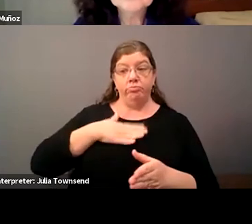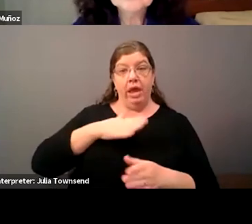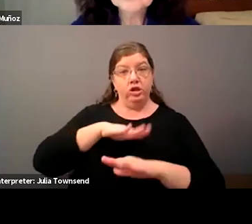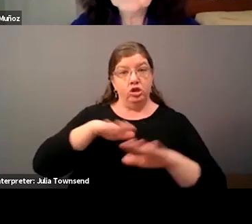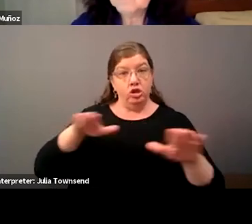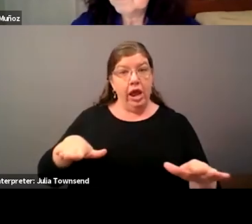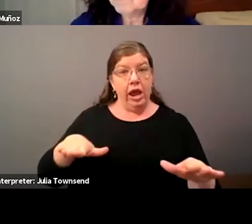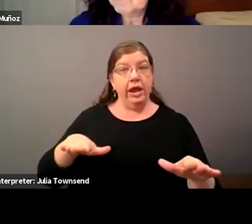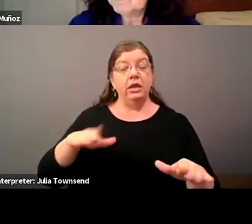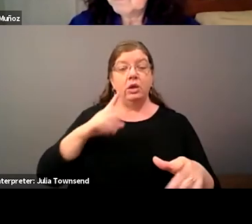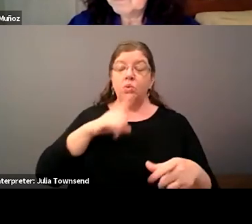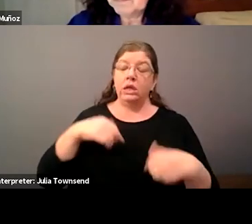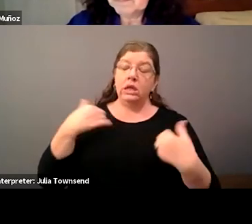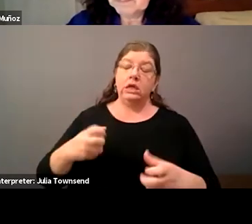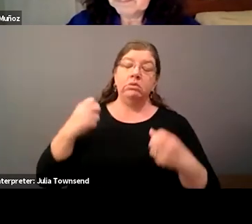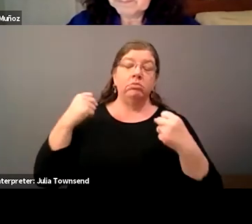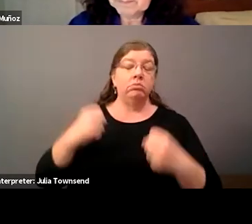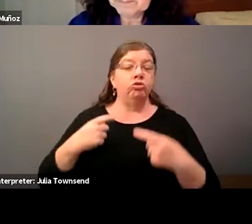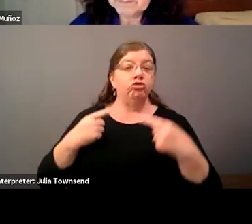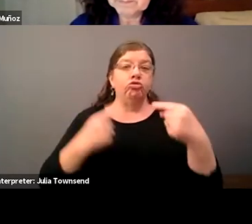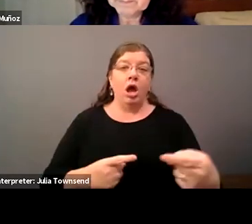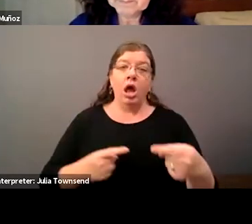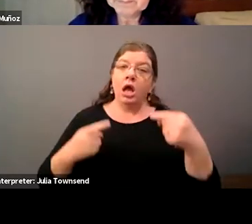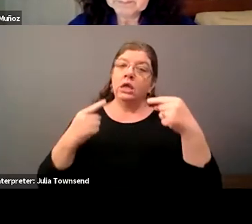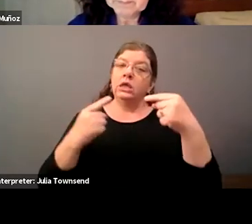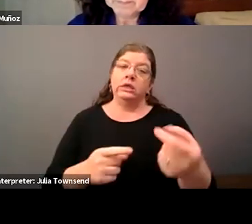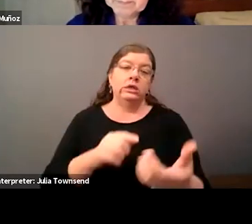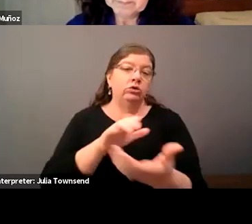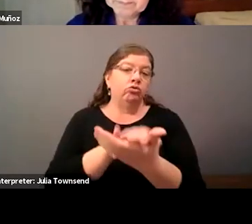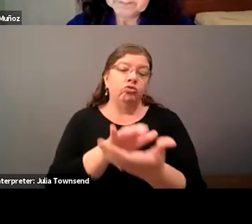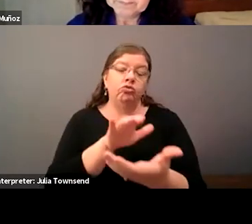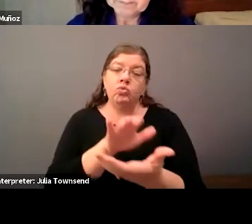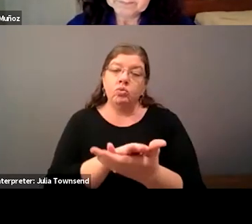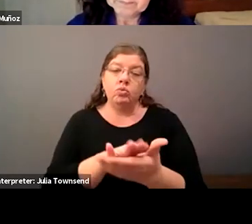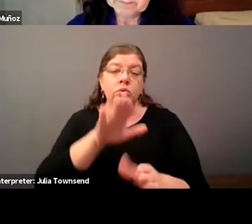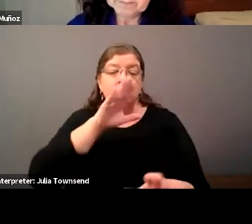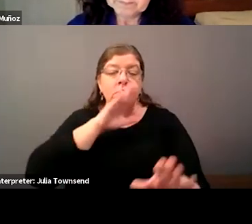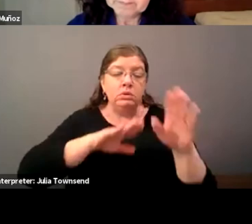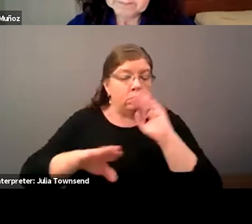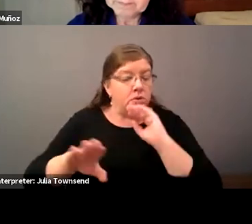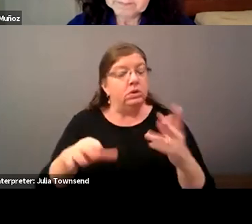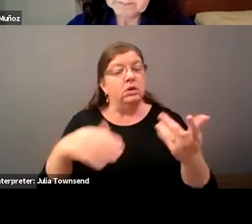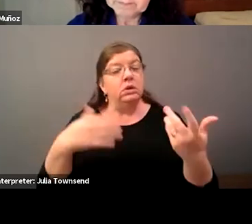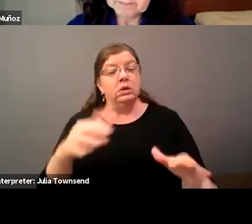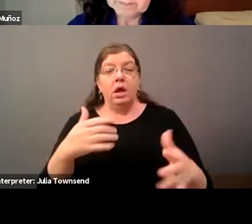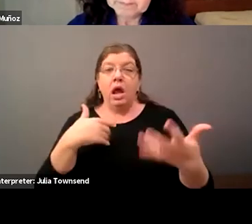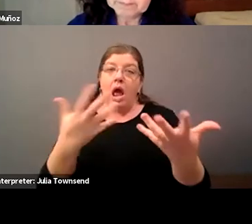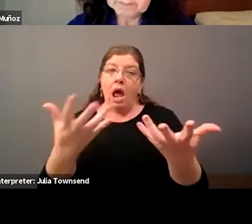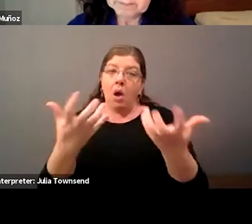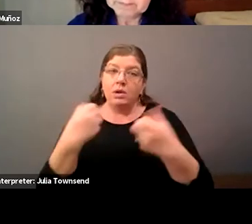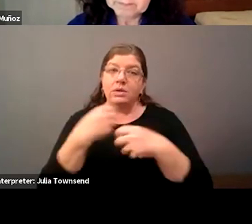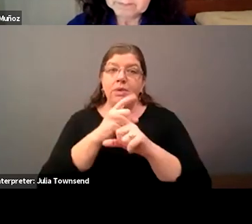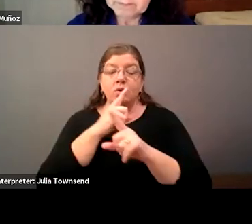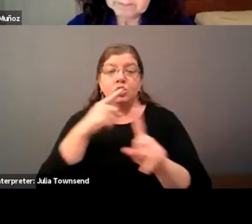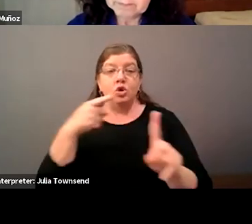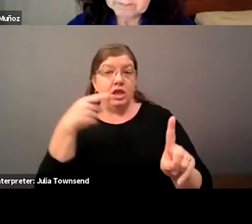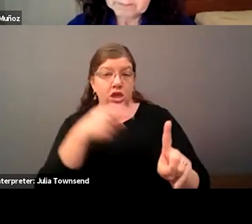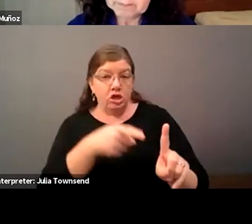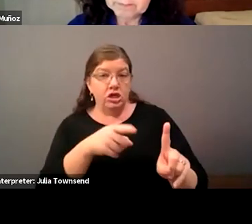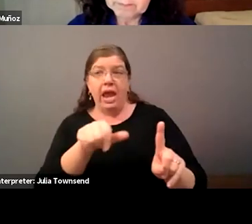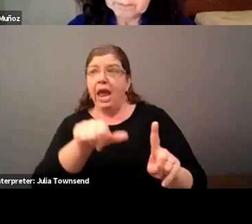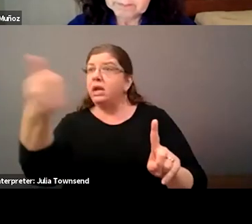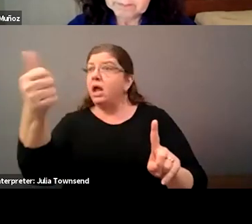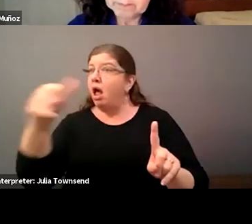heavenly struggling in school and i want to make sure that she and others like